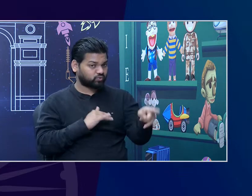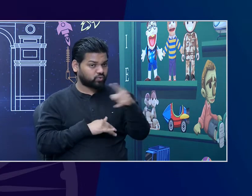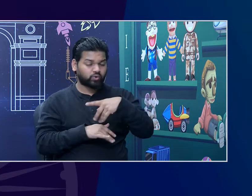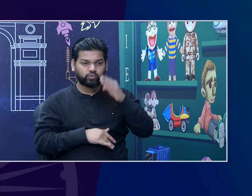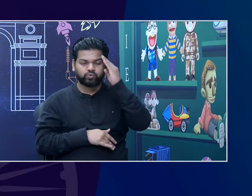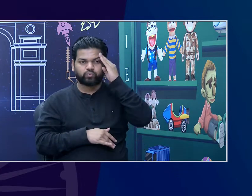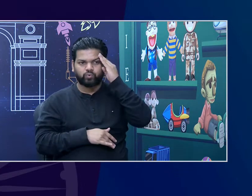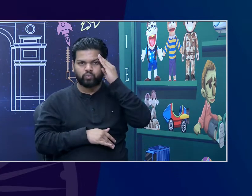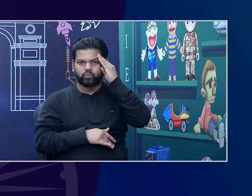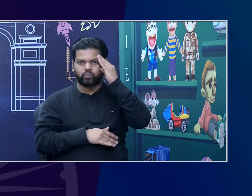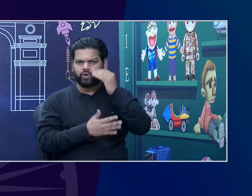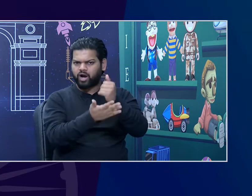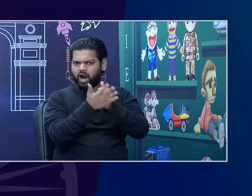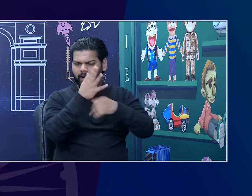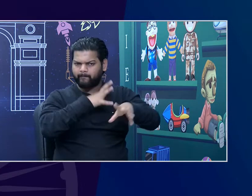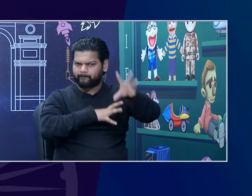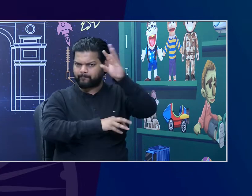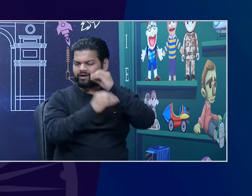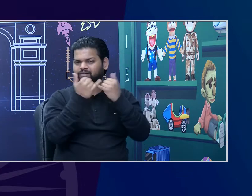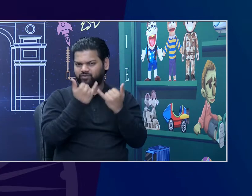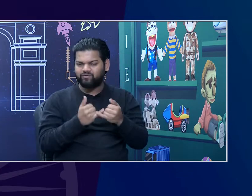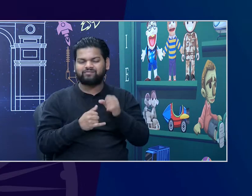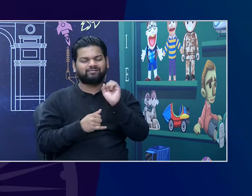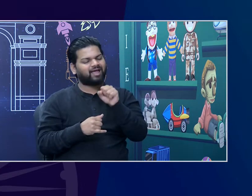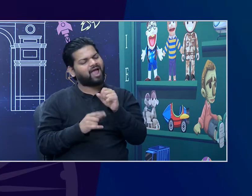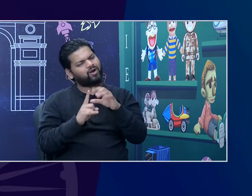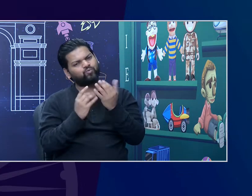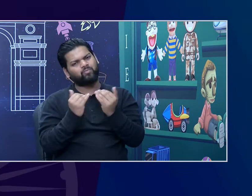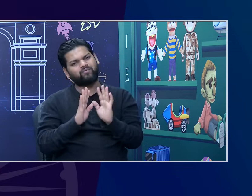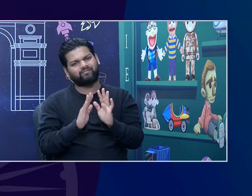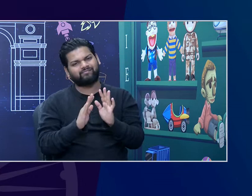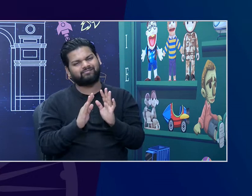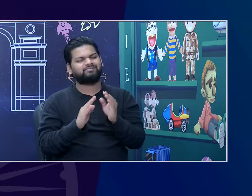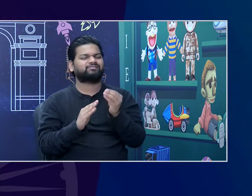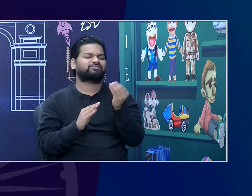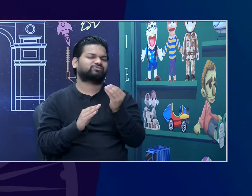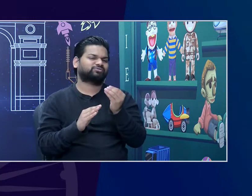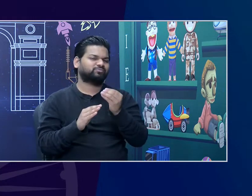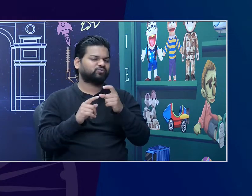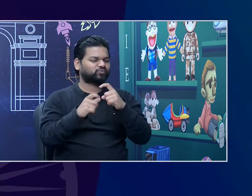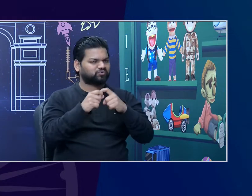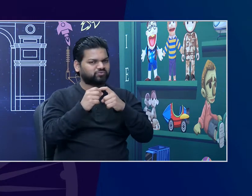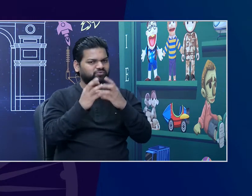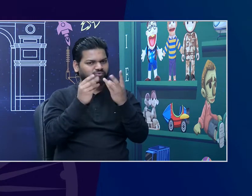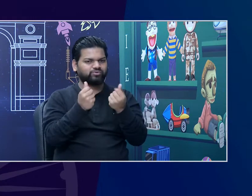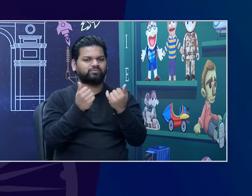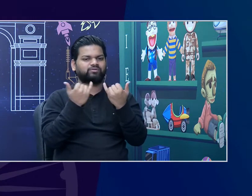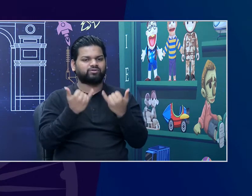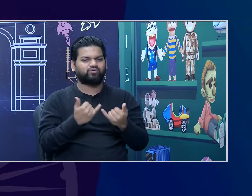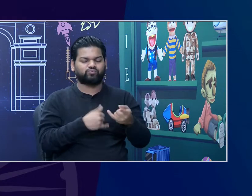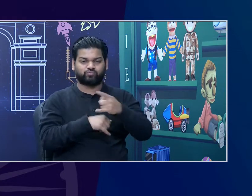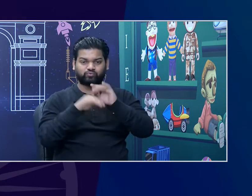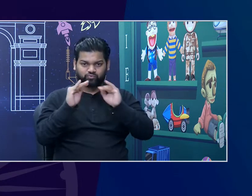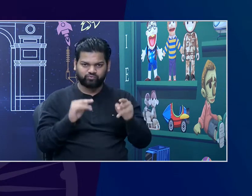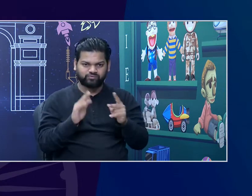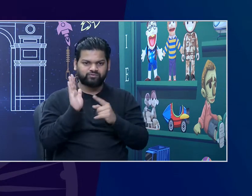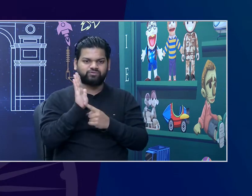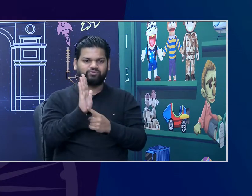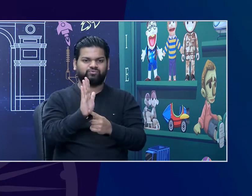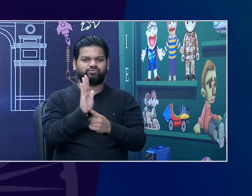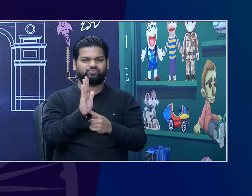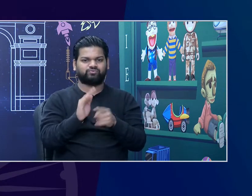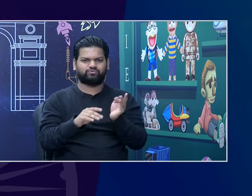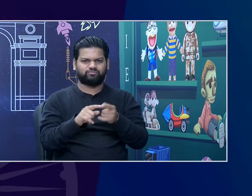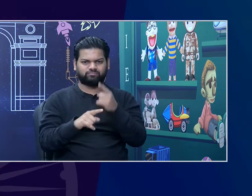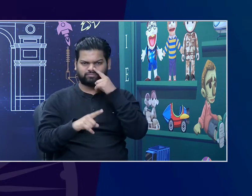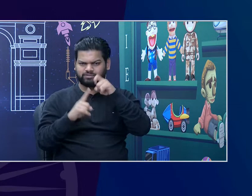problem in solving these questions. Sure, we will do that, and after that we will solve some questions also. Now children, see here, as Kusumji is